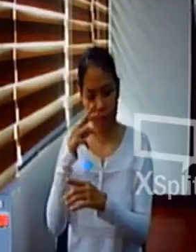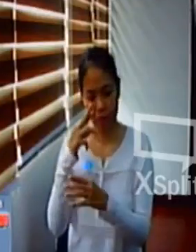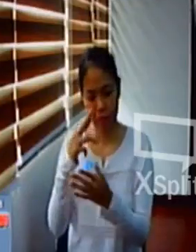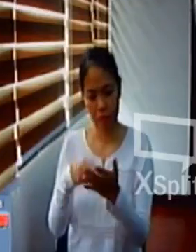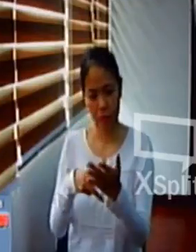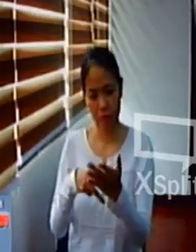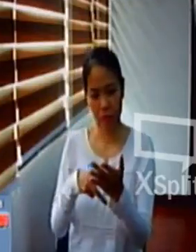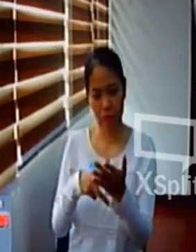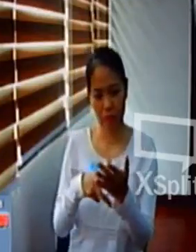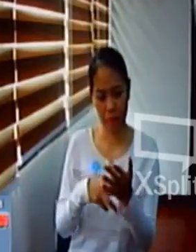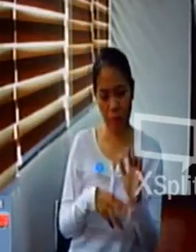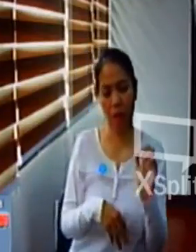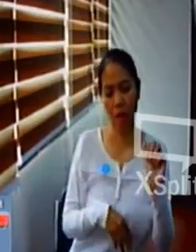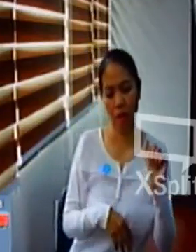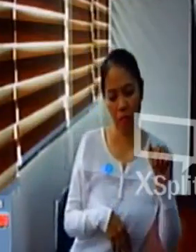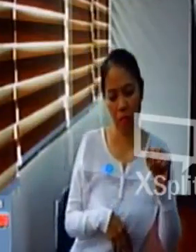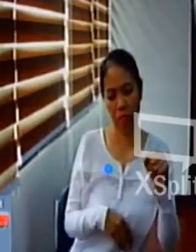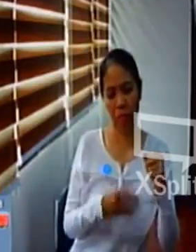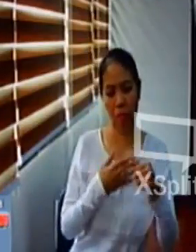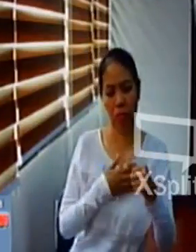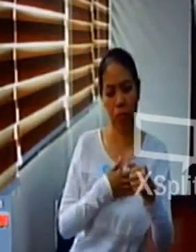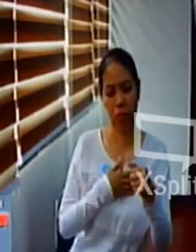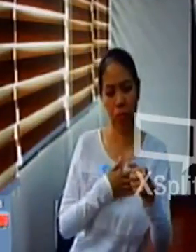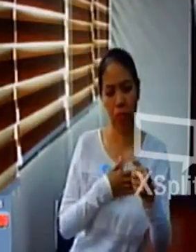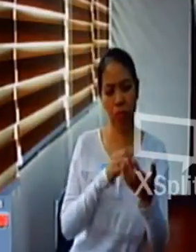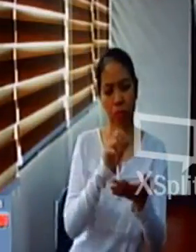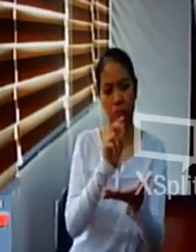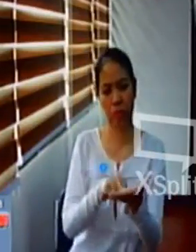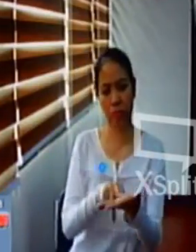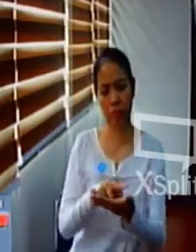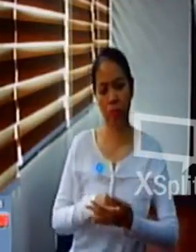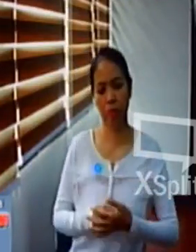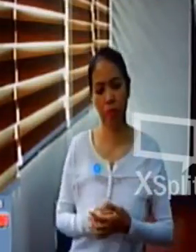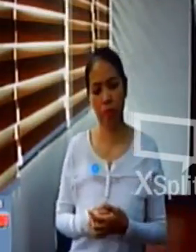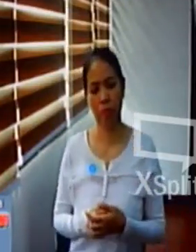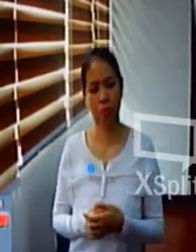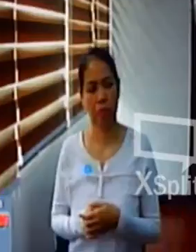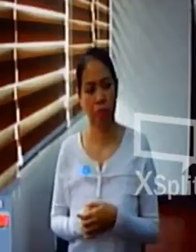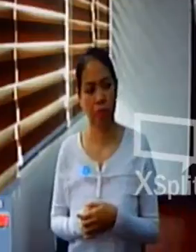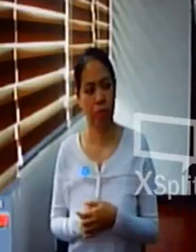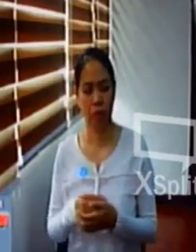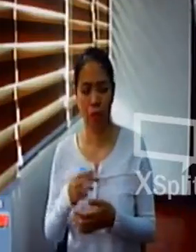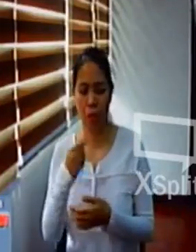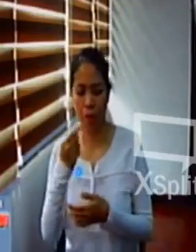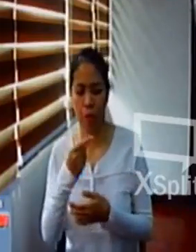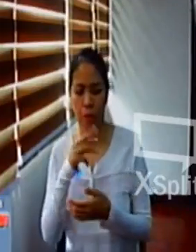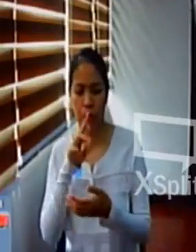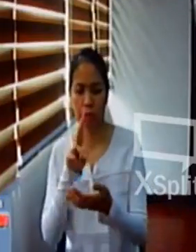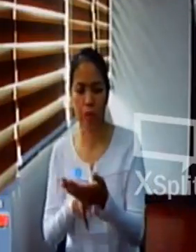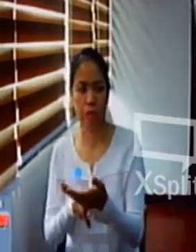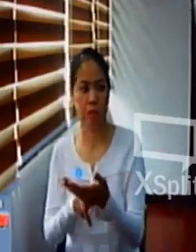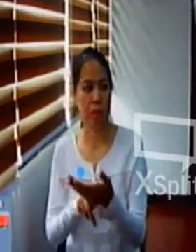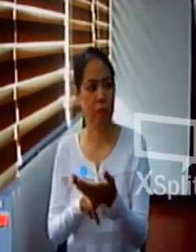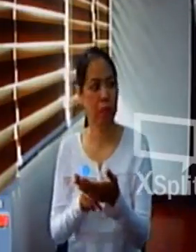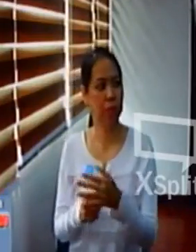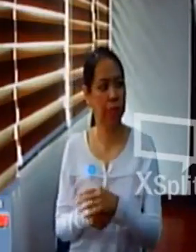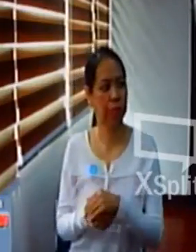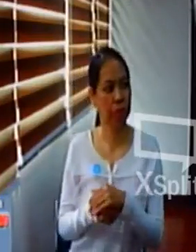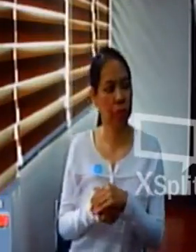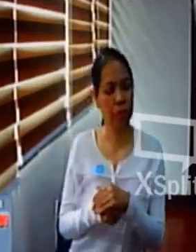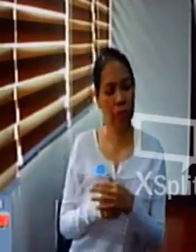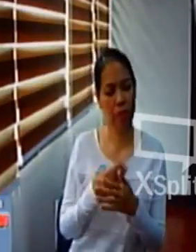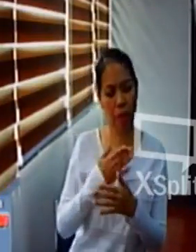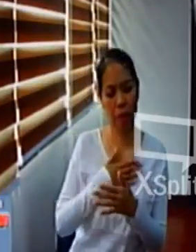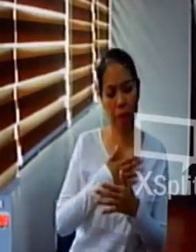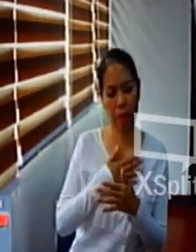Yes, most definitely, Counselor. Yes. Whose signature is that, Mr. Yusek Serrano? This is